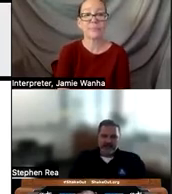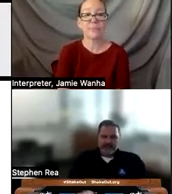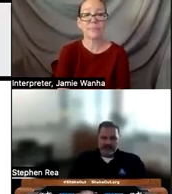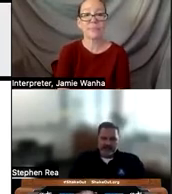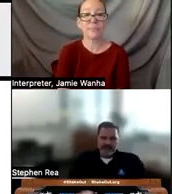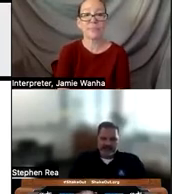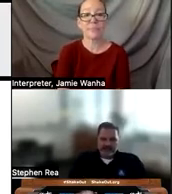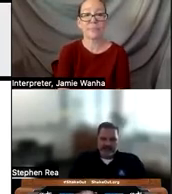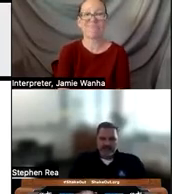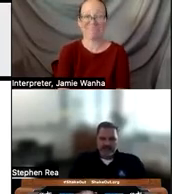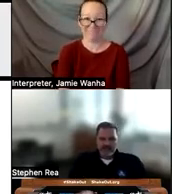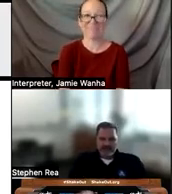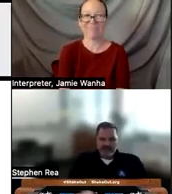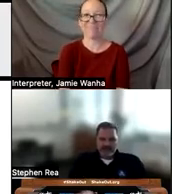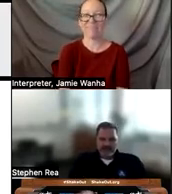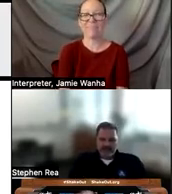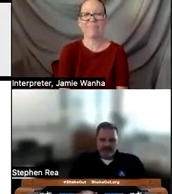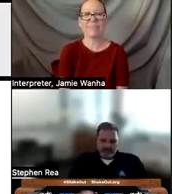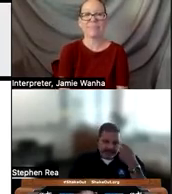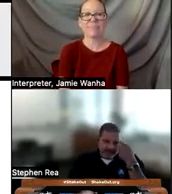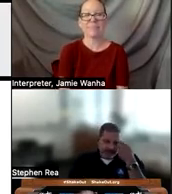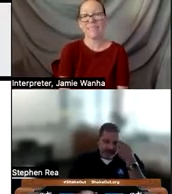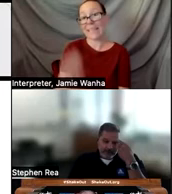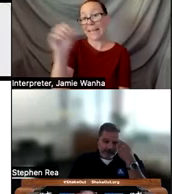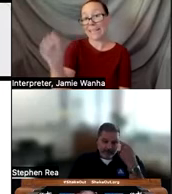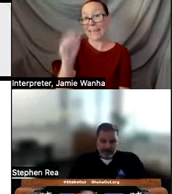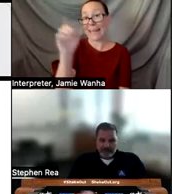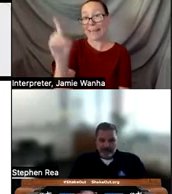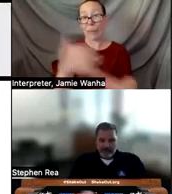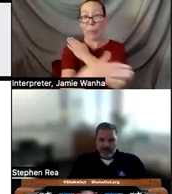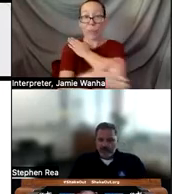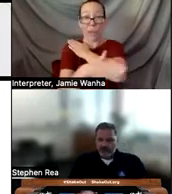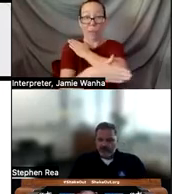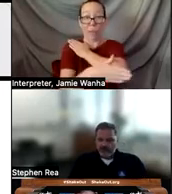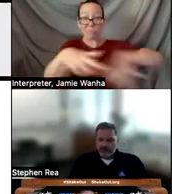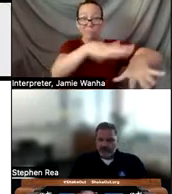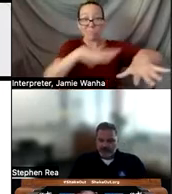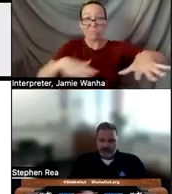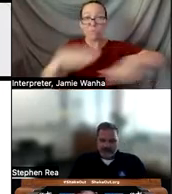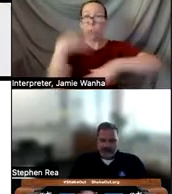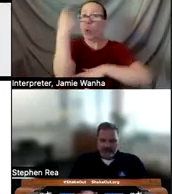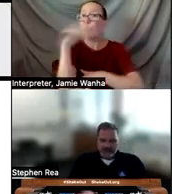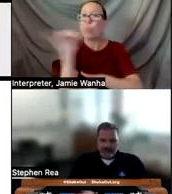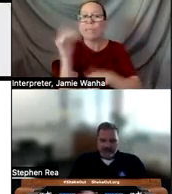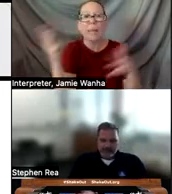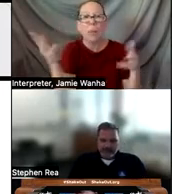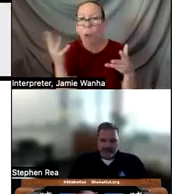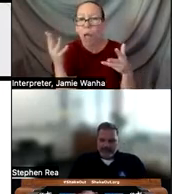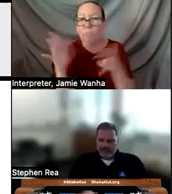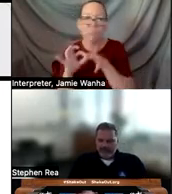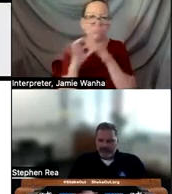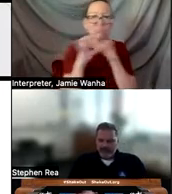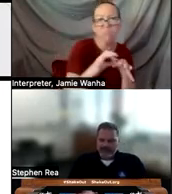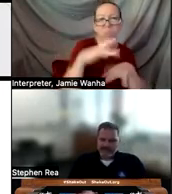really talks about what San Diego kind of looks like from an earthquake point of view. We, of course, when people come